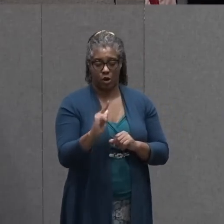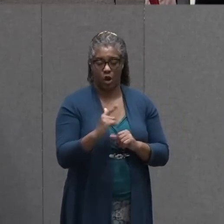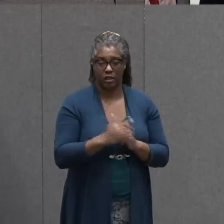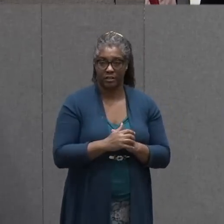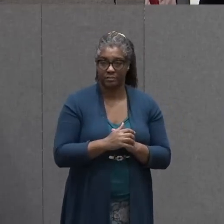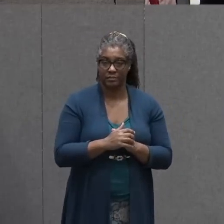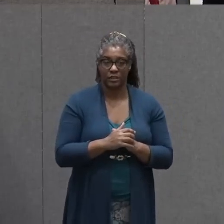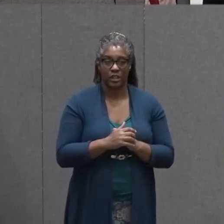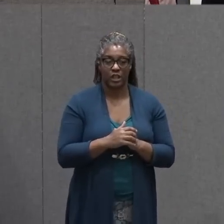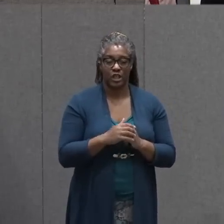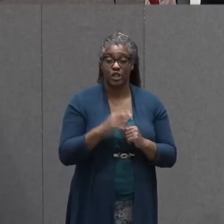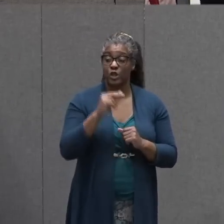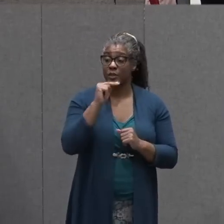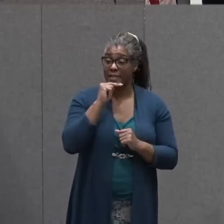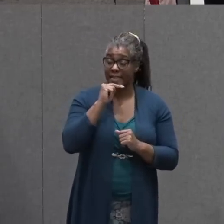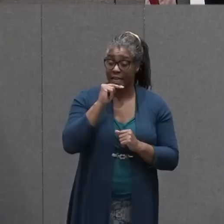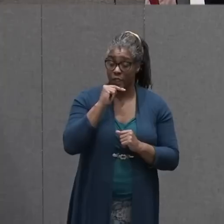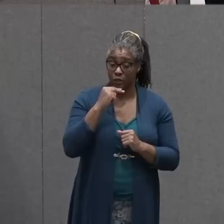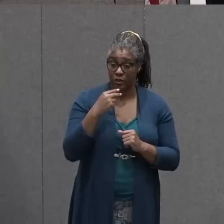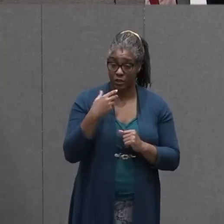our So, noun. 2 Brianna. adjectives.